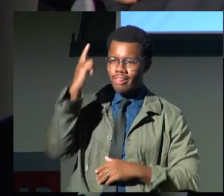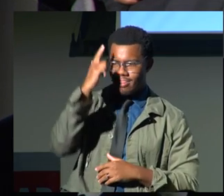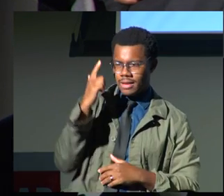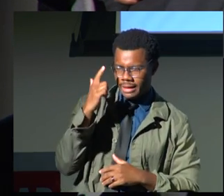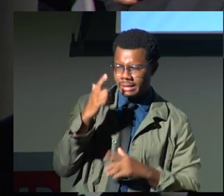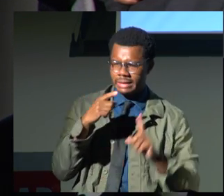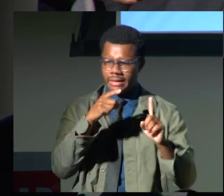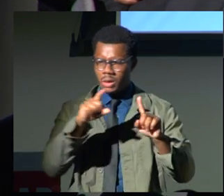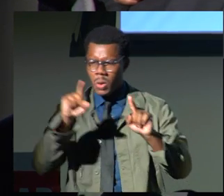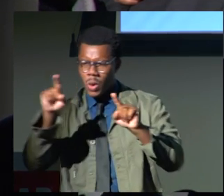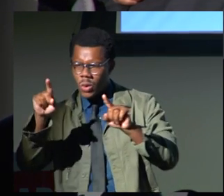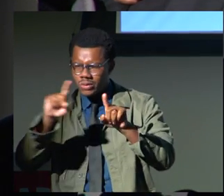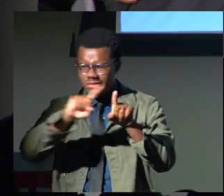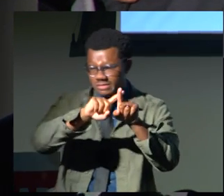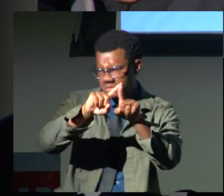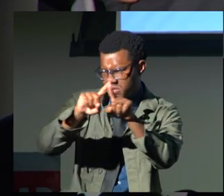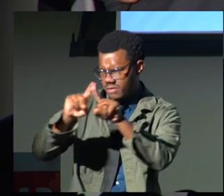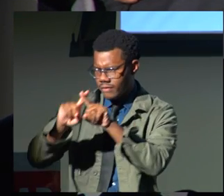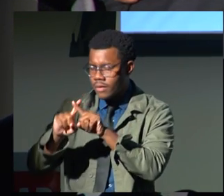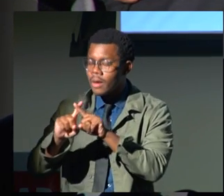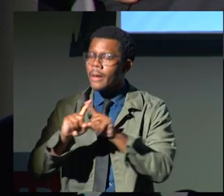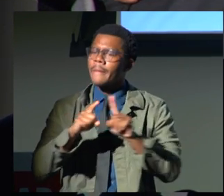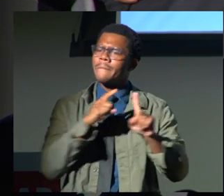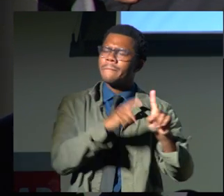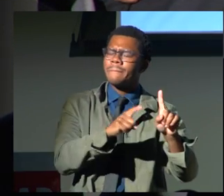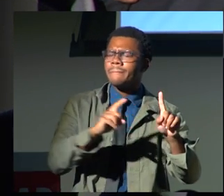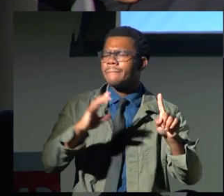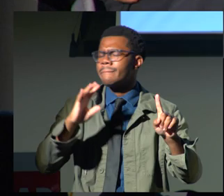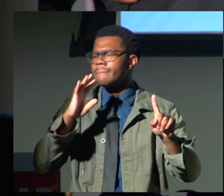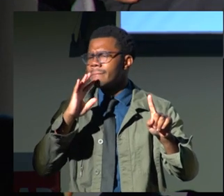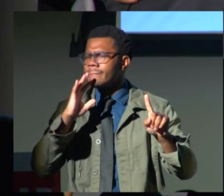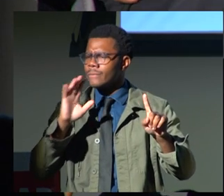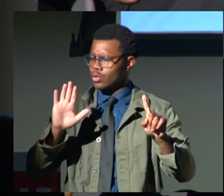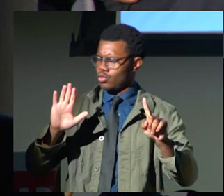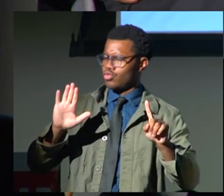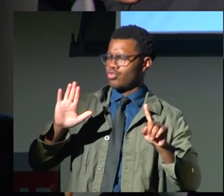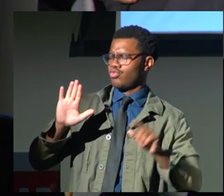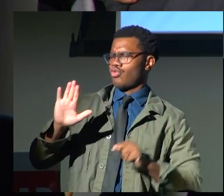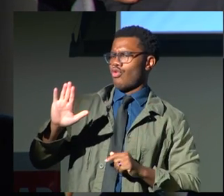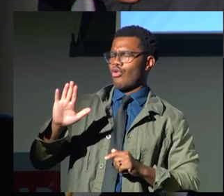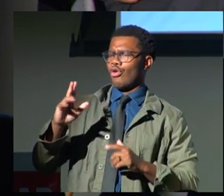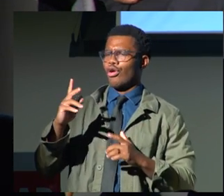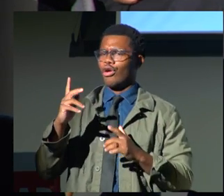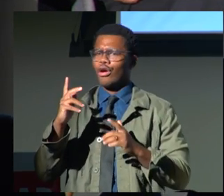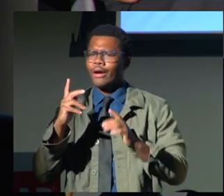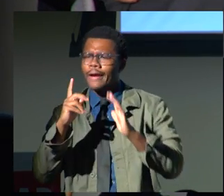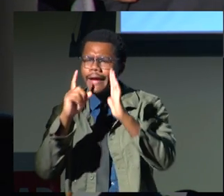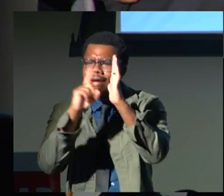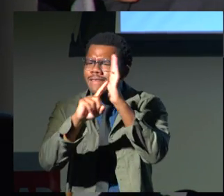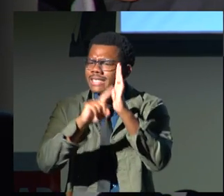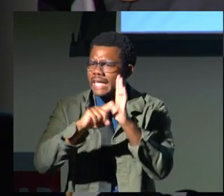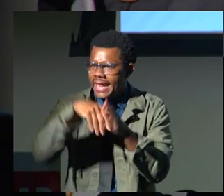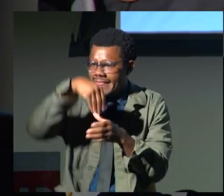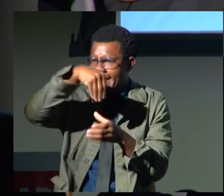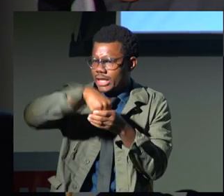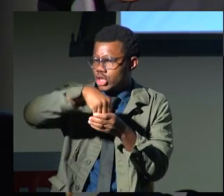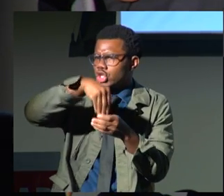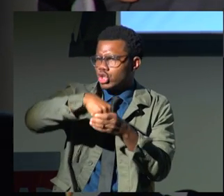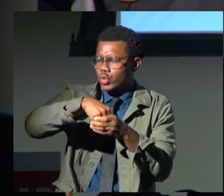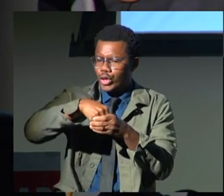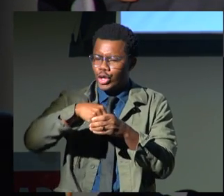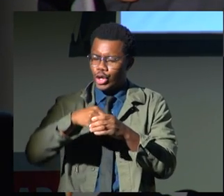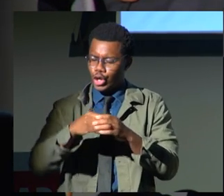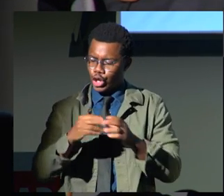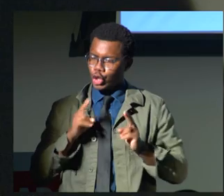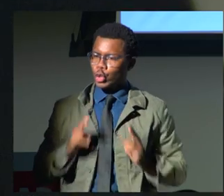Premieres film that's up right now, and he spoke about your this idea that you're investigating the interior human experience through